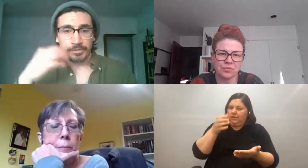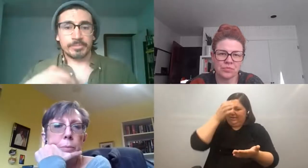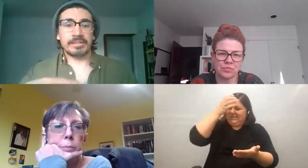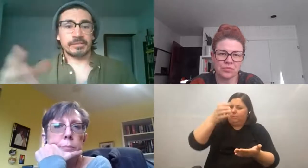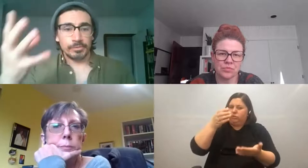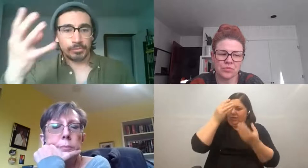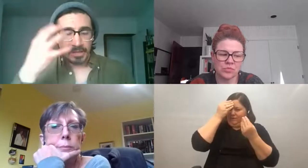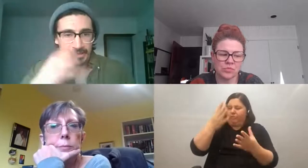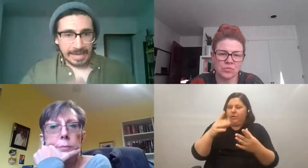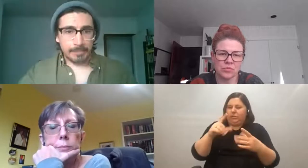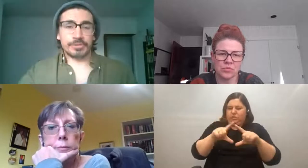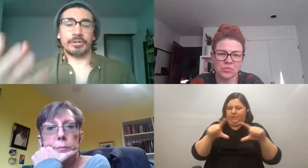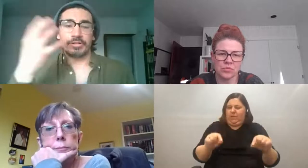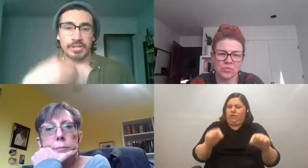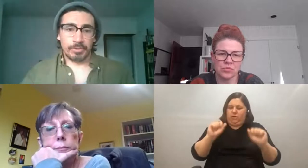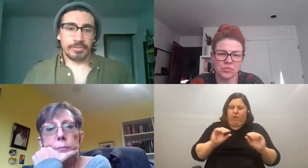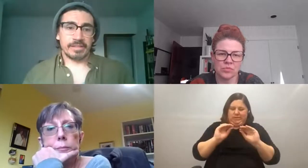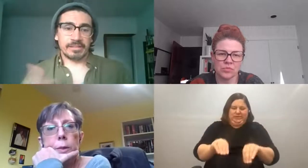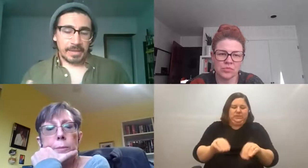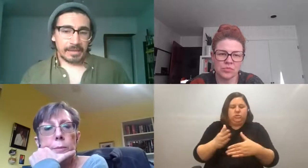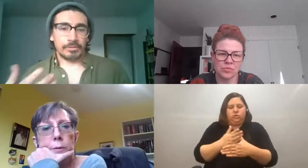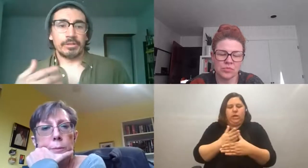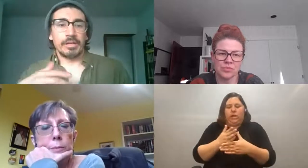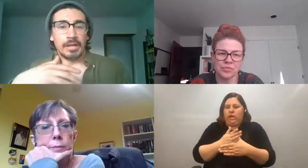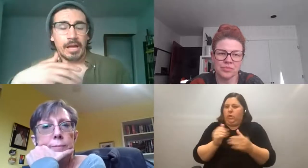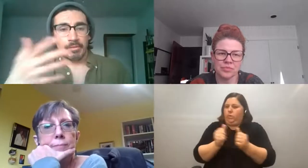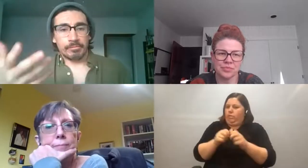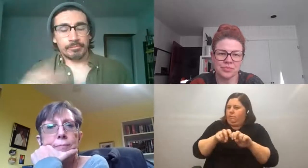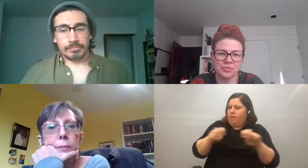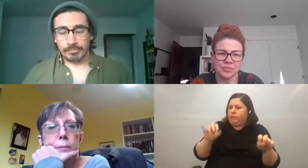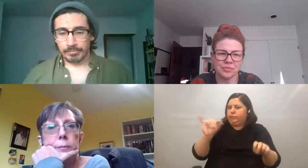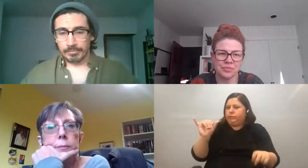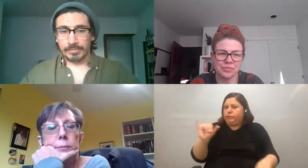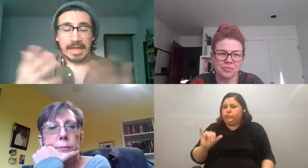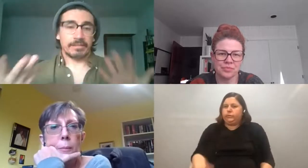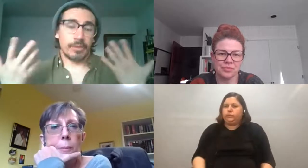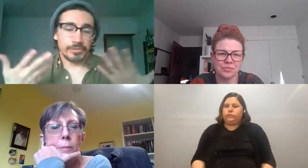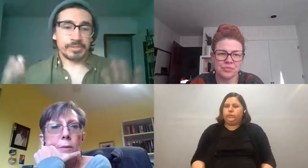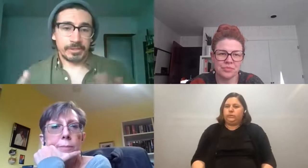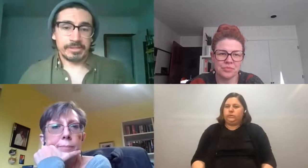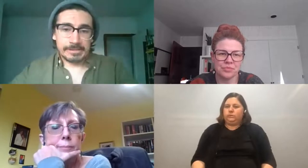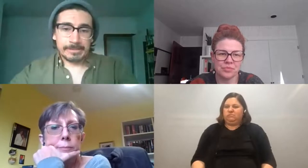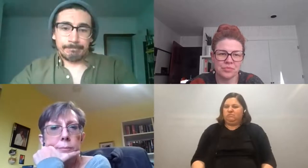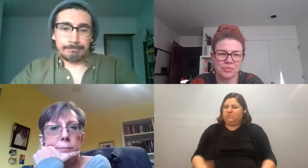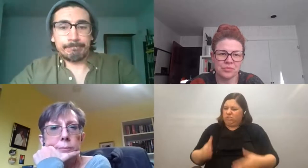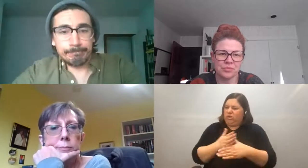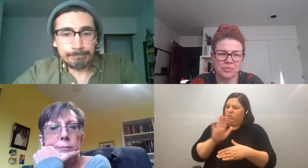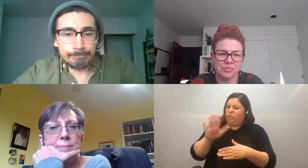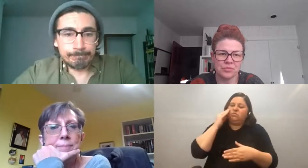also another space to capture and share with us in the panel um that those experiences